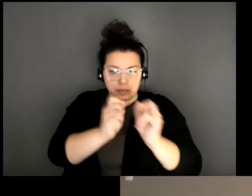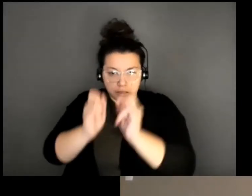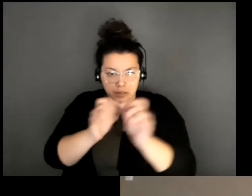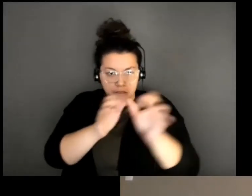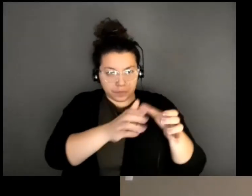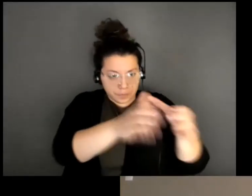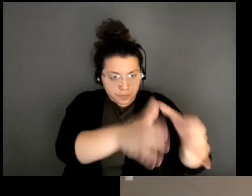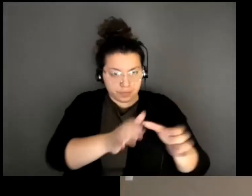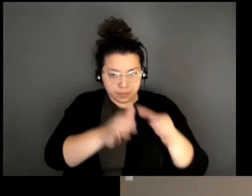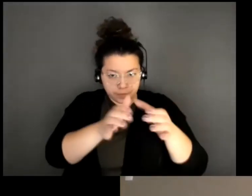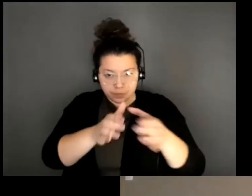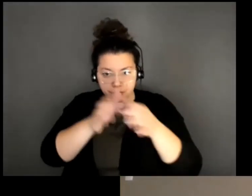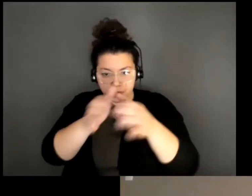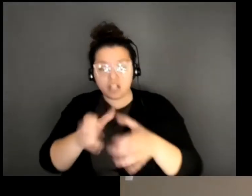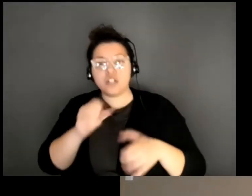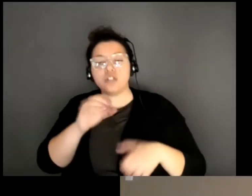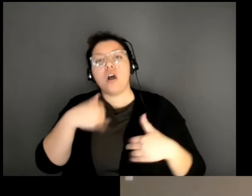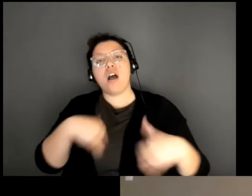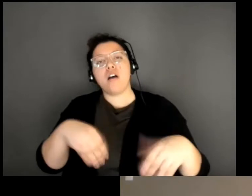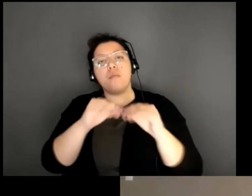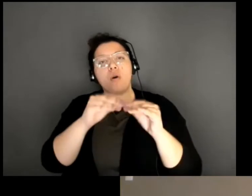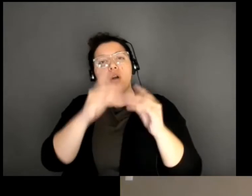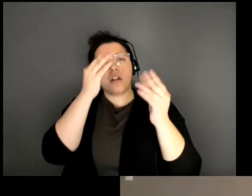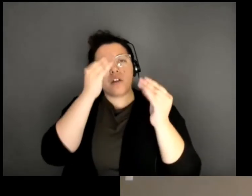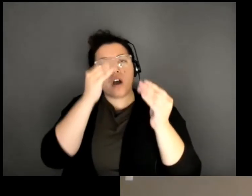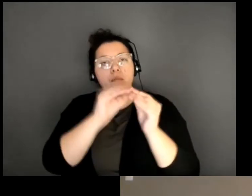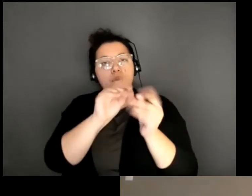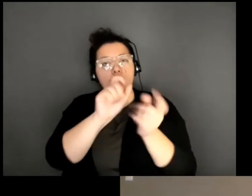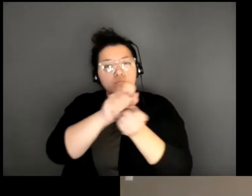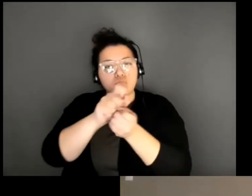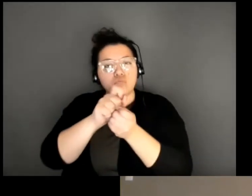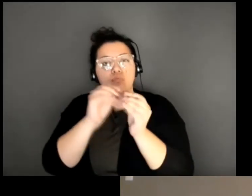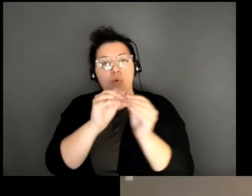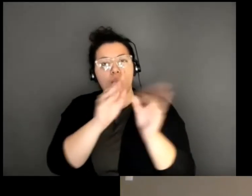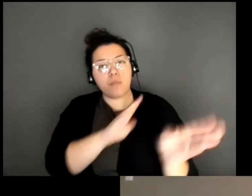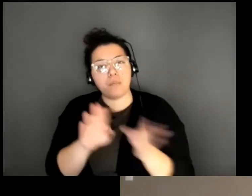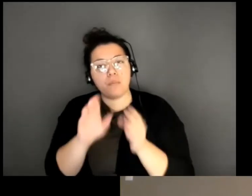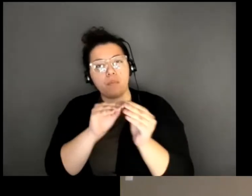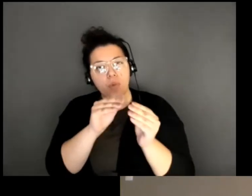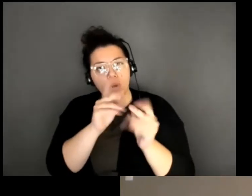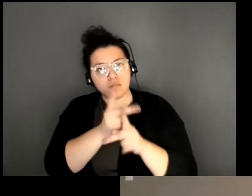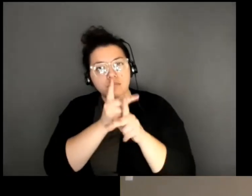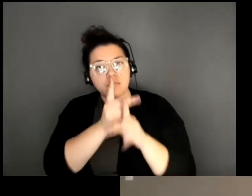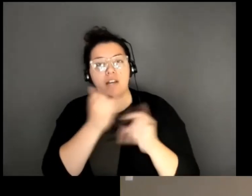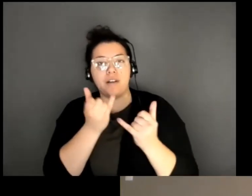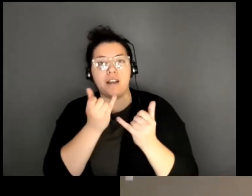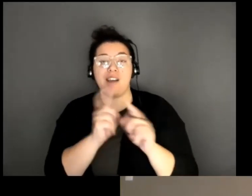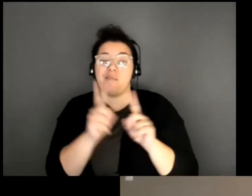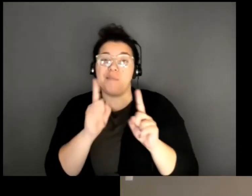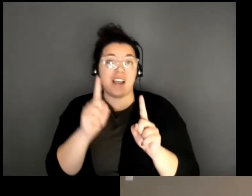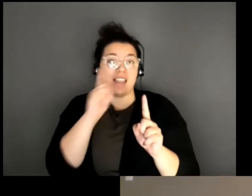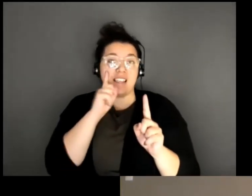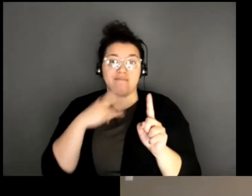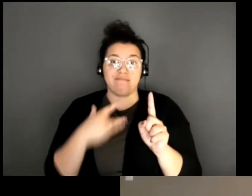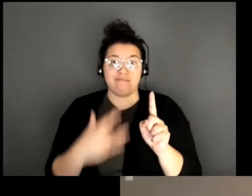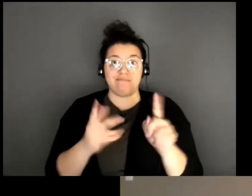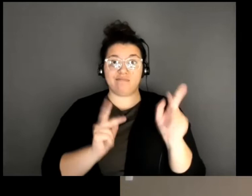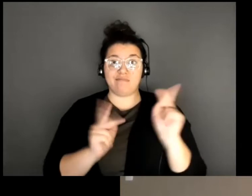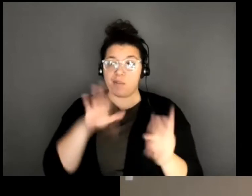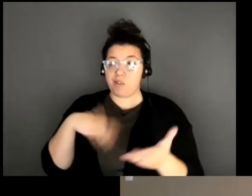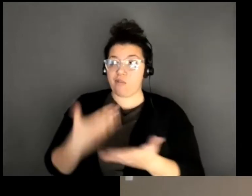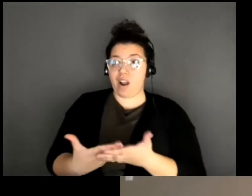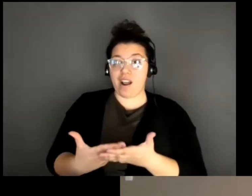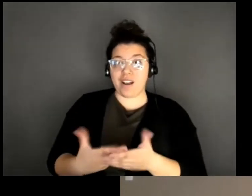there's more care right now that goes into a lot of that. But overall, I think people are just happy to be out and about, interacting with